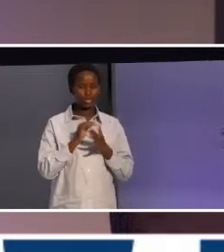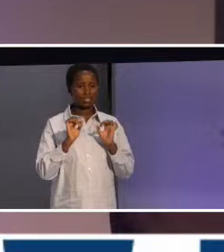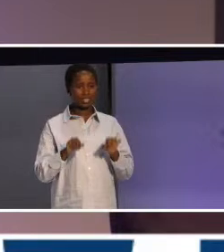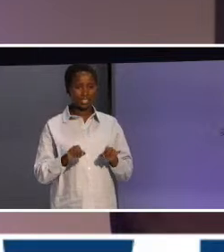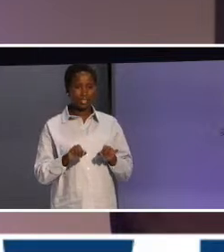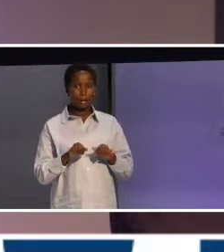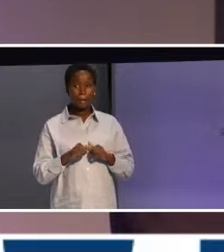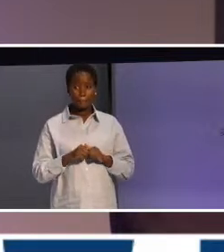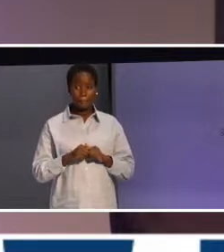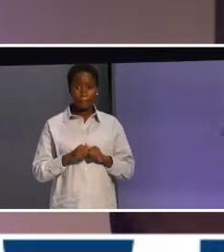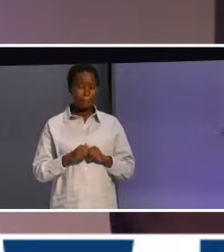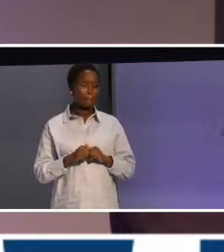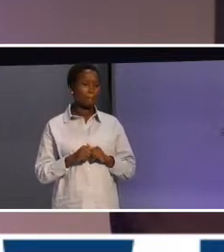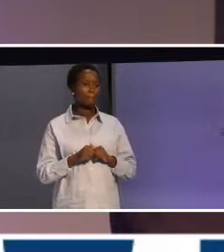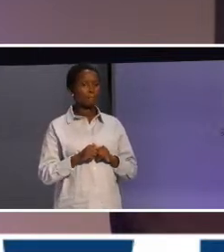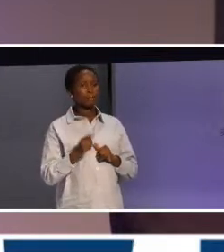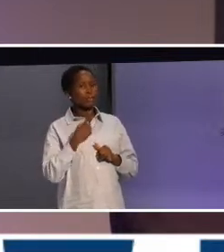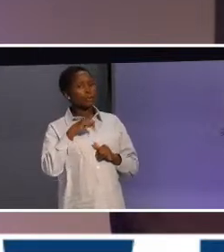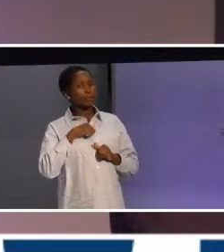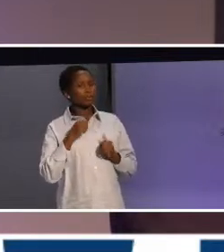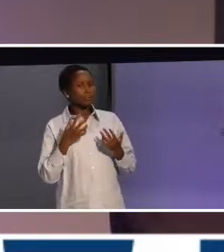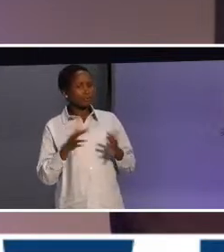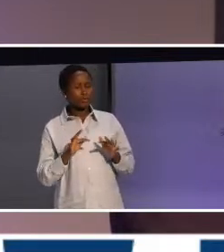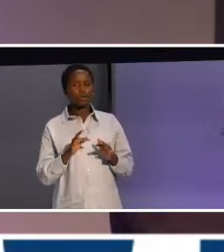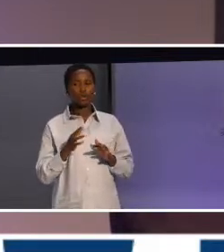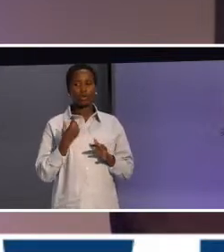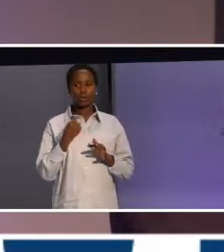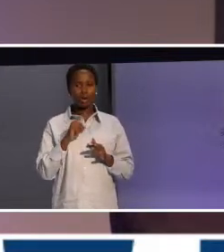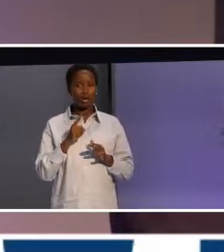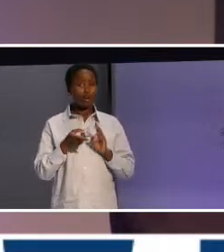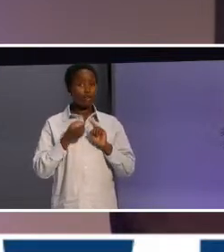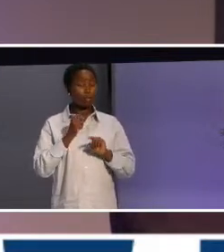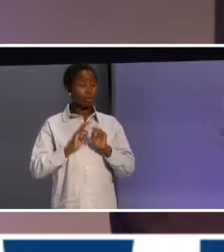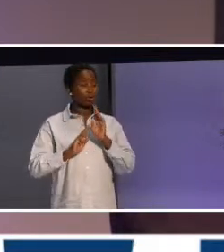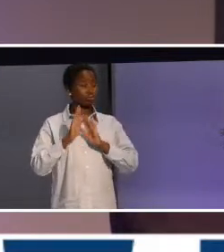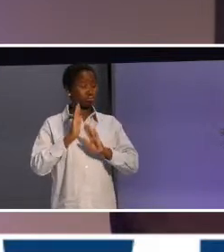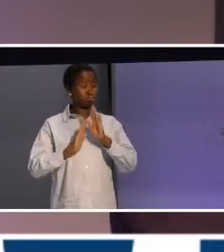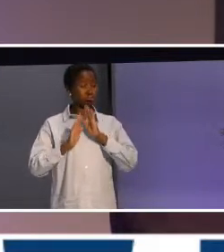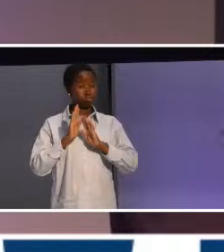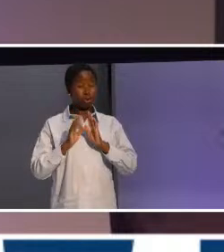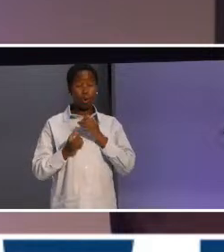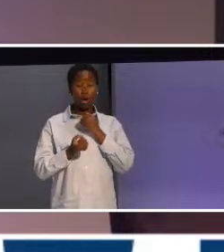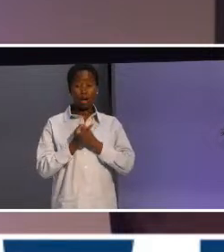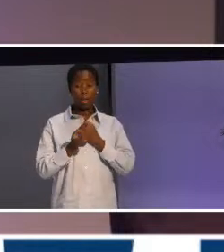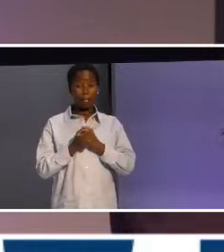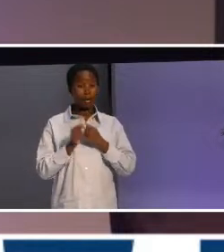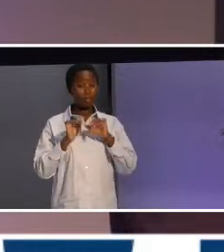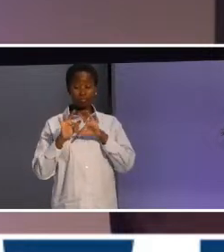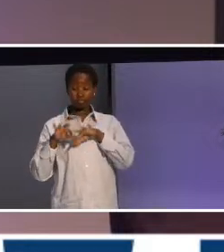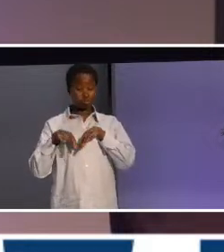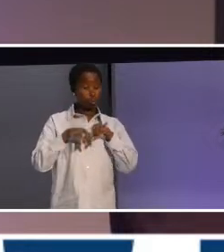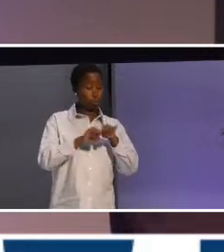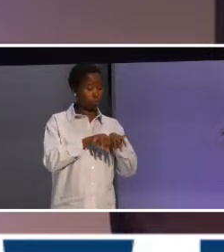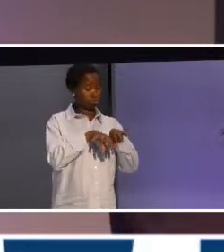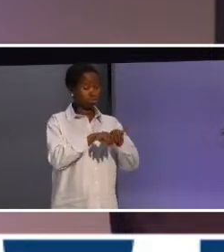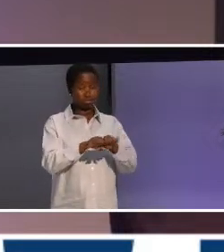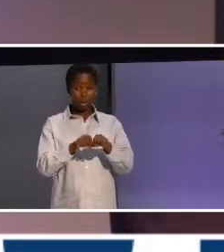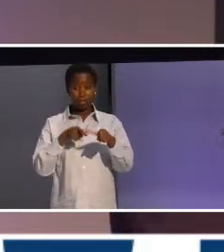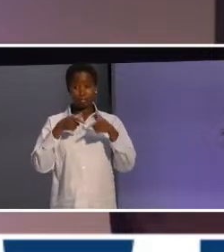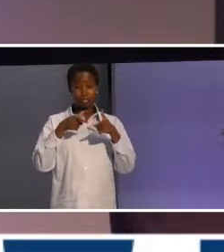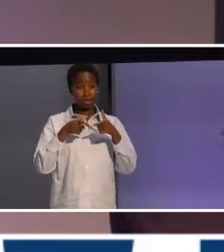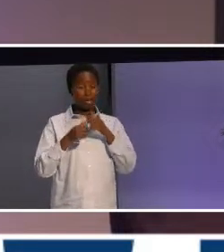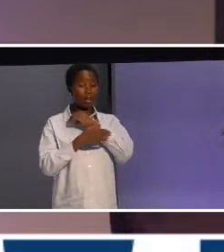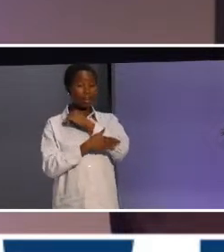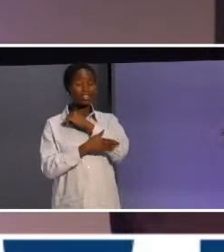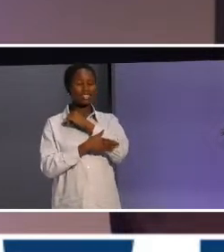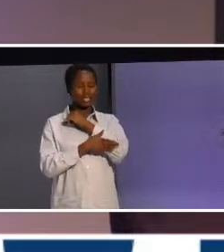emerged victorious from the historic struggles against colonialism and racial discrimination, and have succeeded